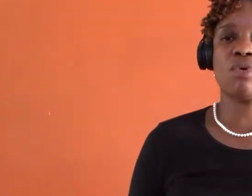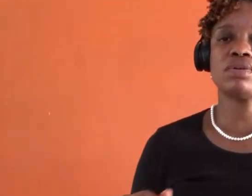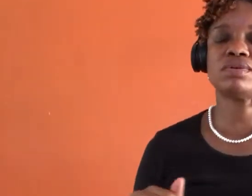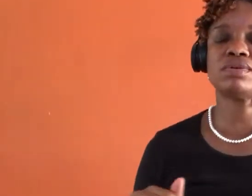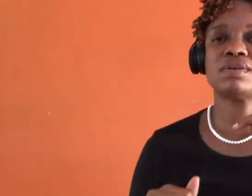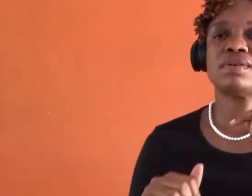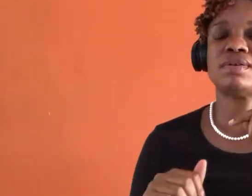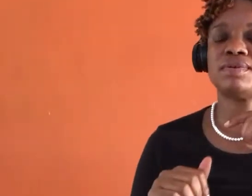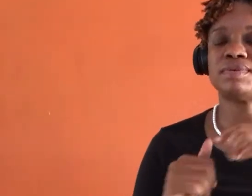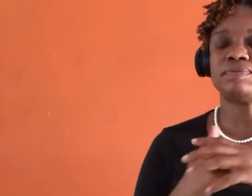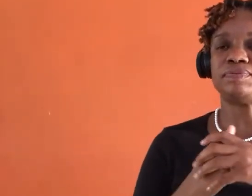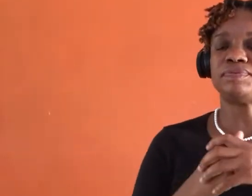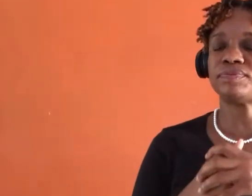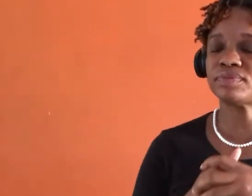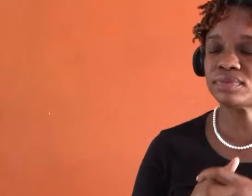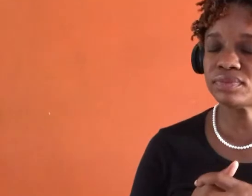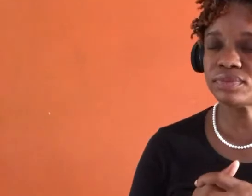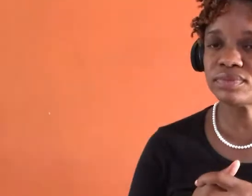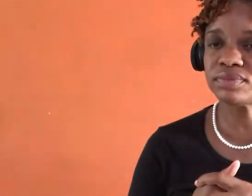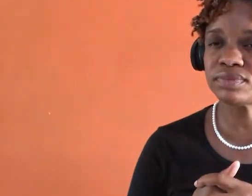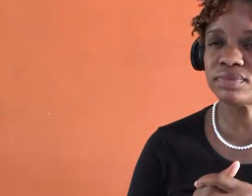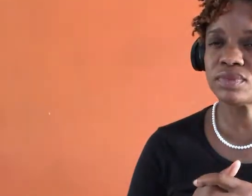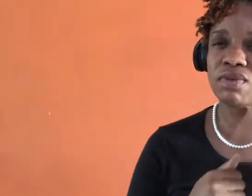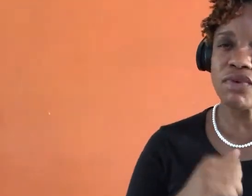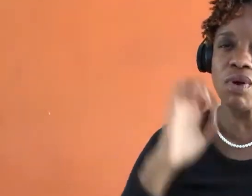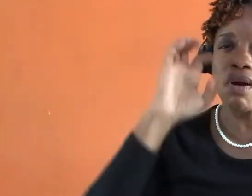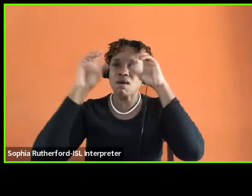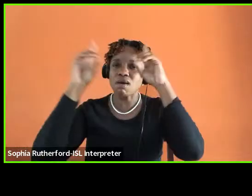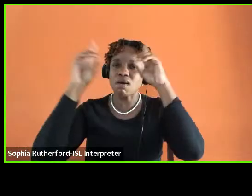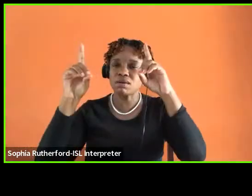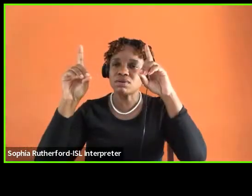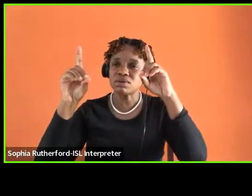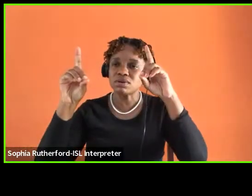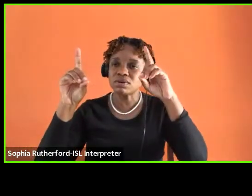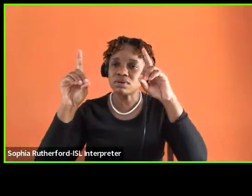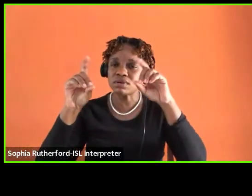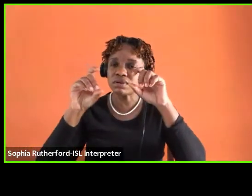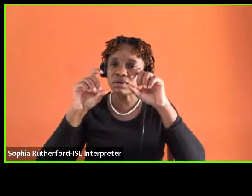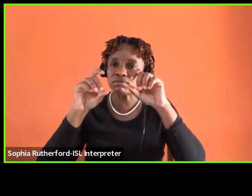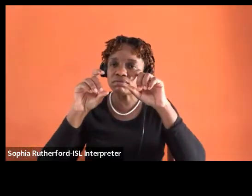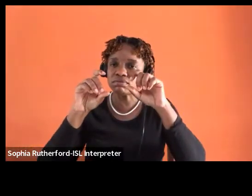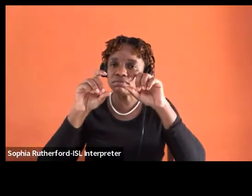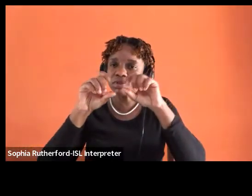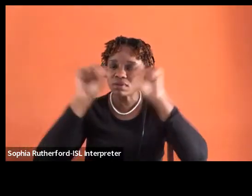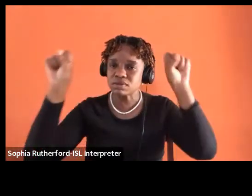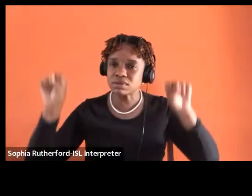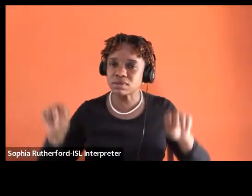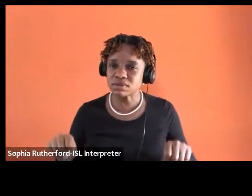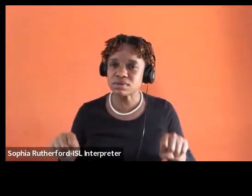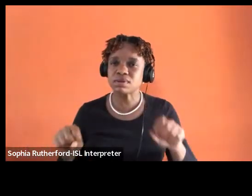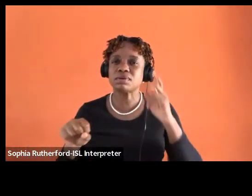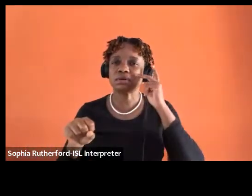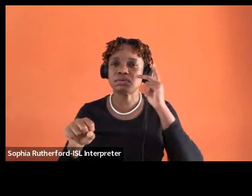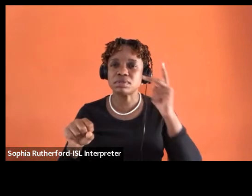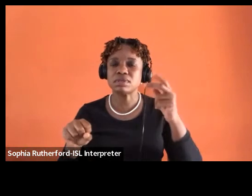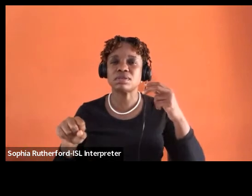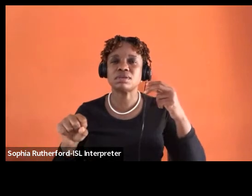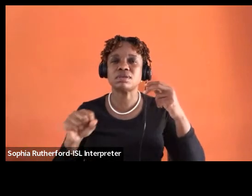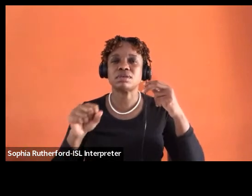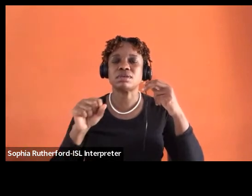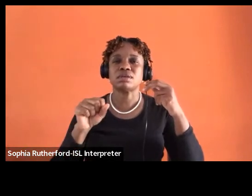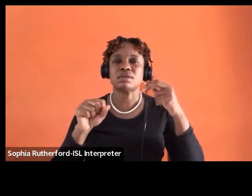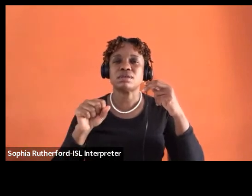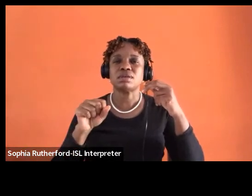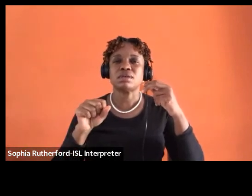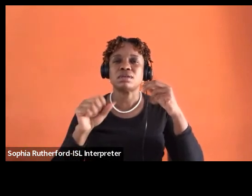counts as a special education institution. I know your source was the Ministry of Education, and I saw they had Portland listed as